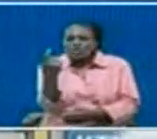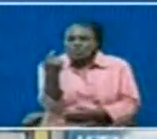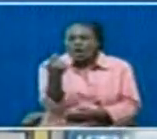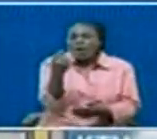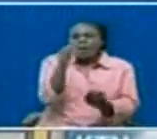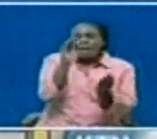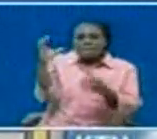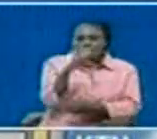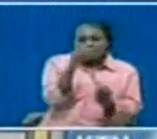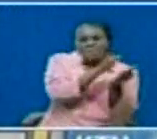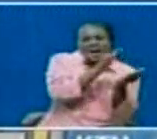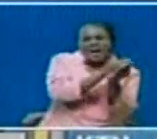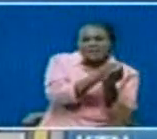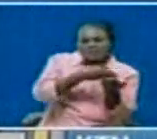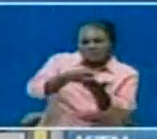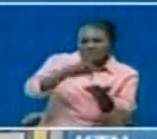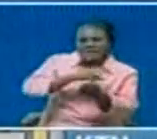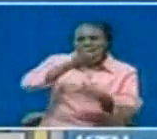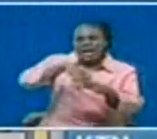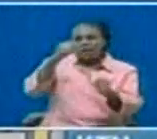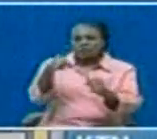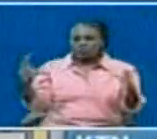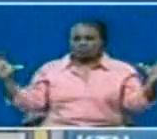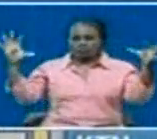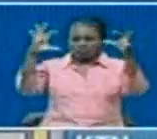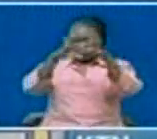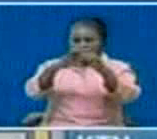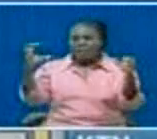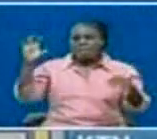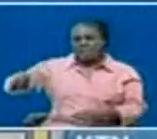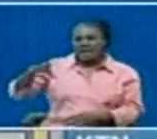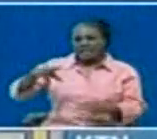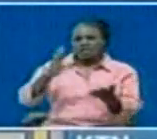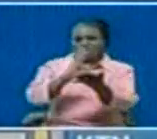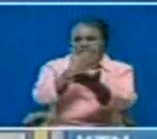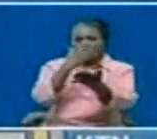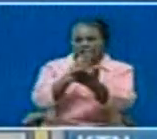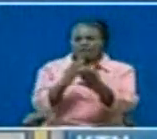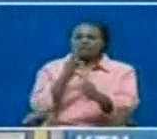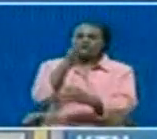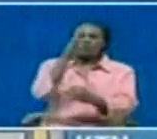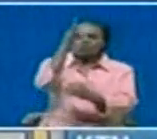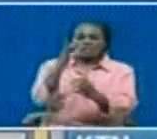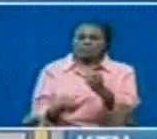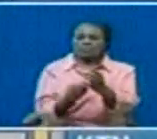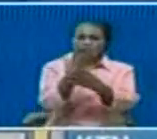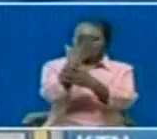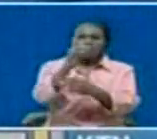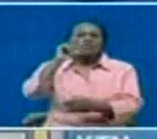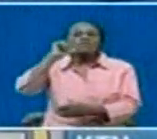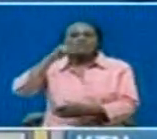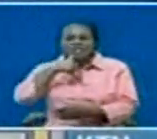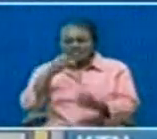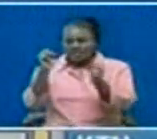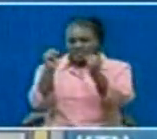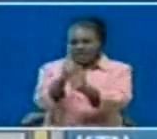country. Now, this is part of the bank's strategy to consolidate the market share and grow its future income. Fresh from posting